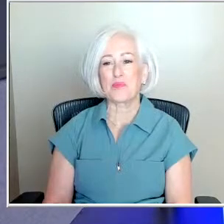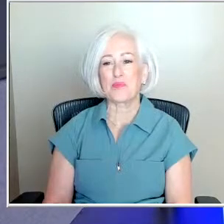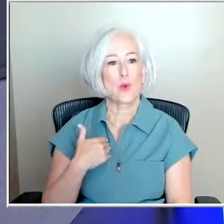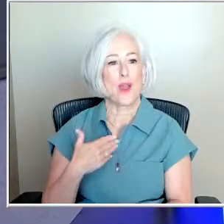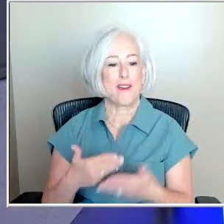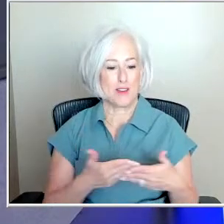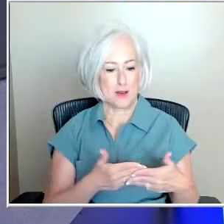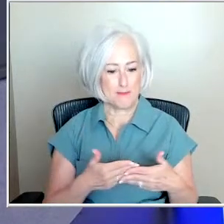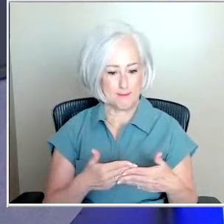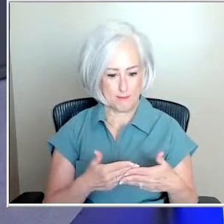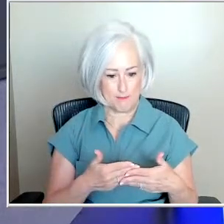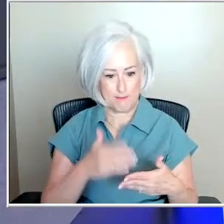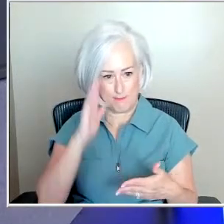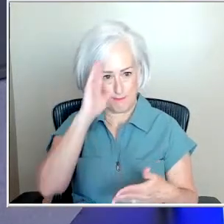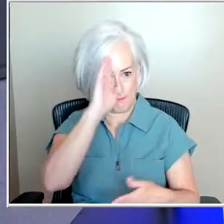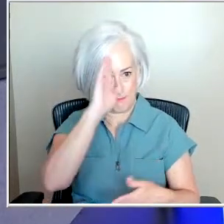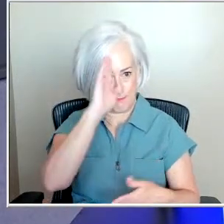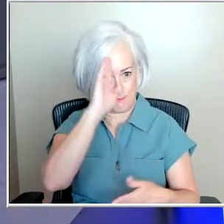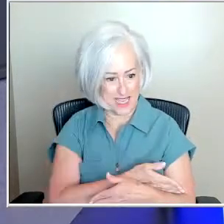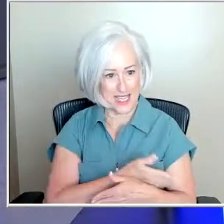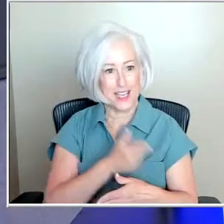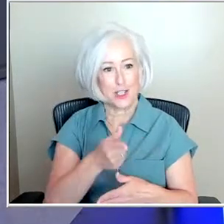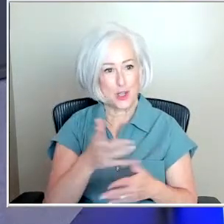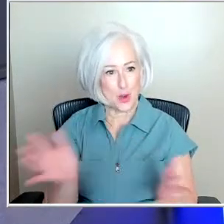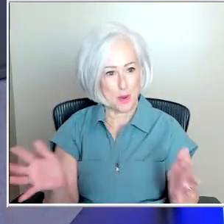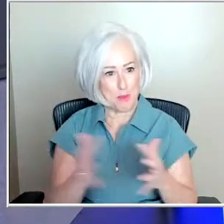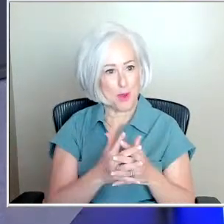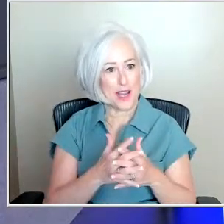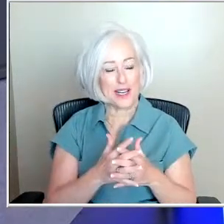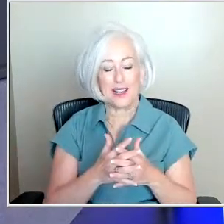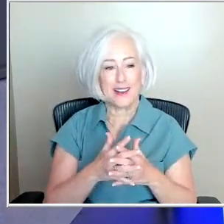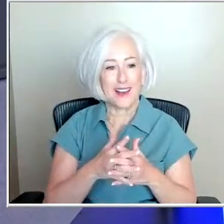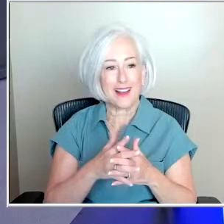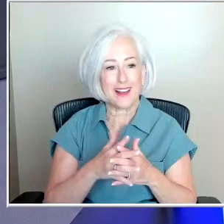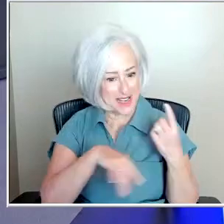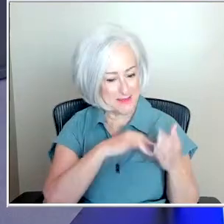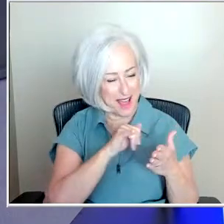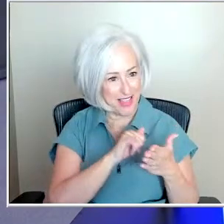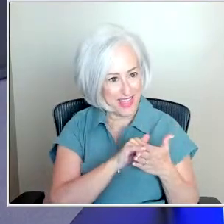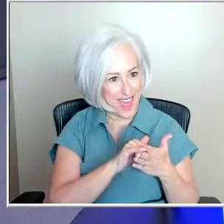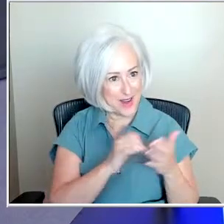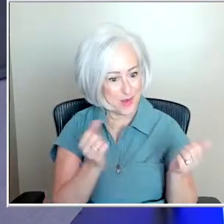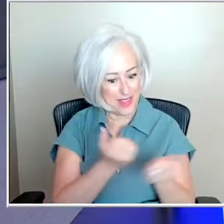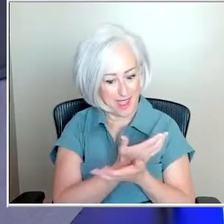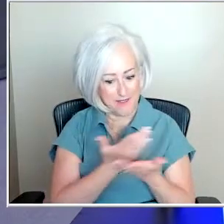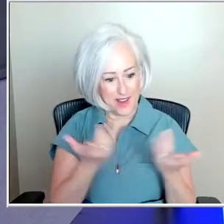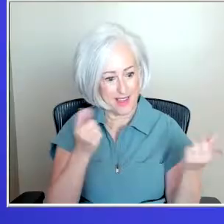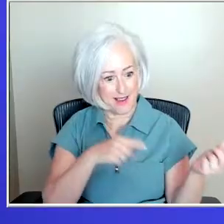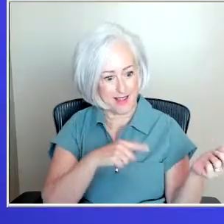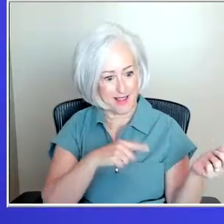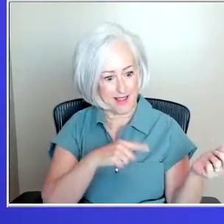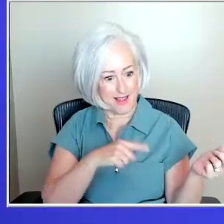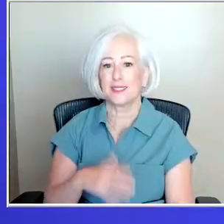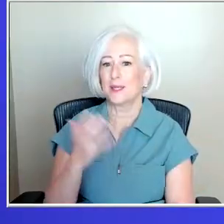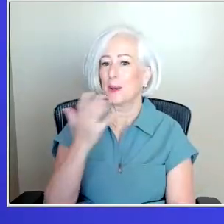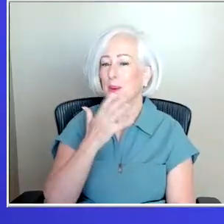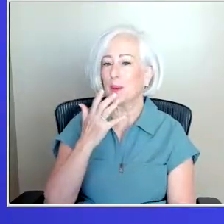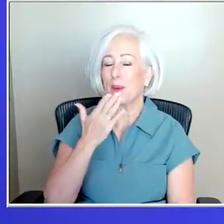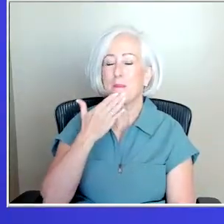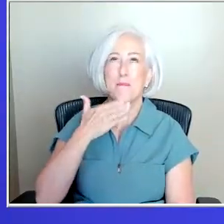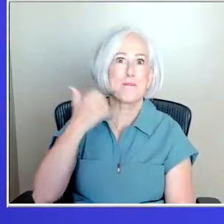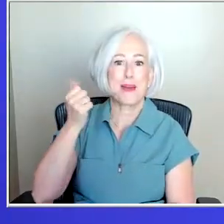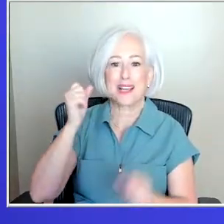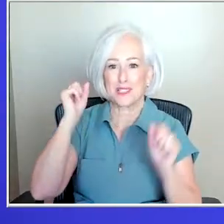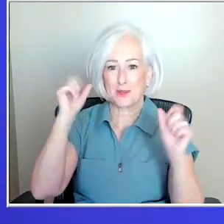So you do get pregnant. How exciting was that for you to add to your family during everything that you've been going through? The best surprise. No, it was not a surprise,